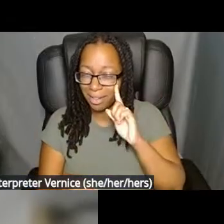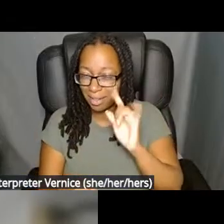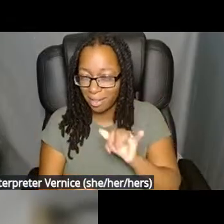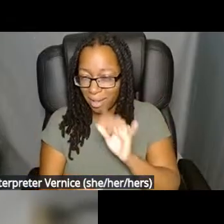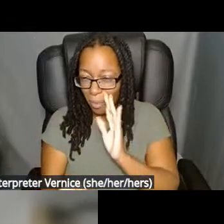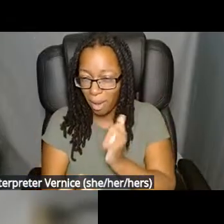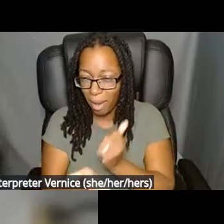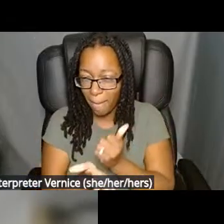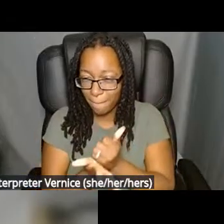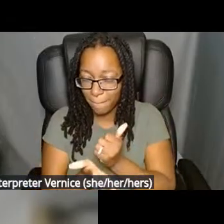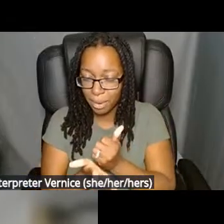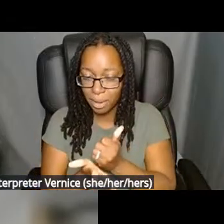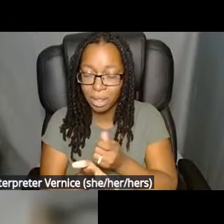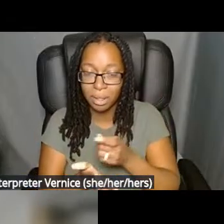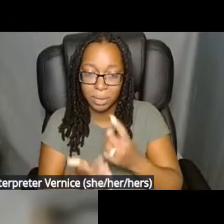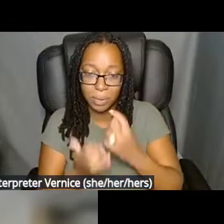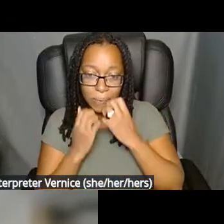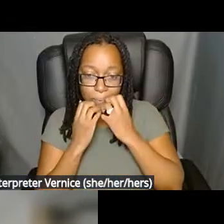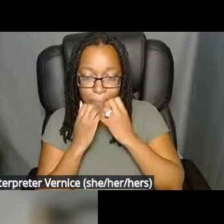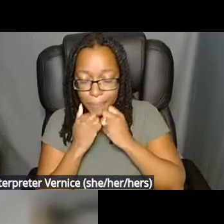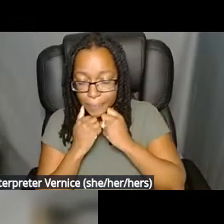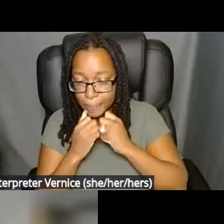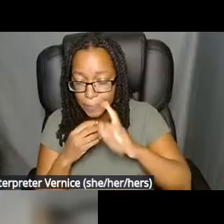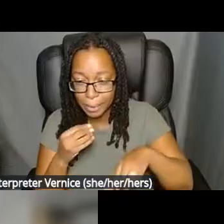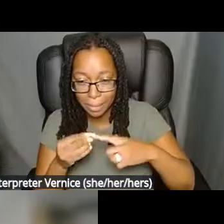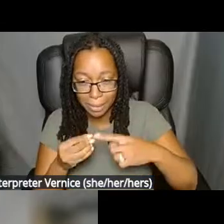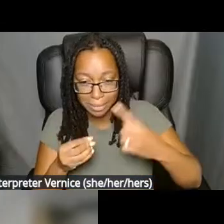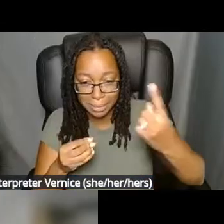super passionate about something, whether it's the